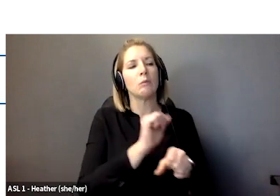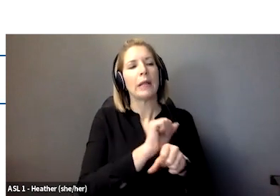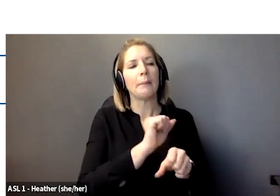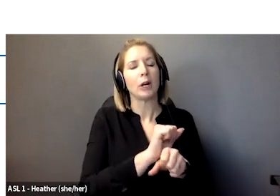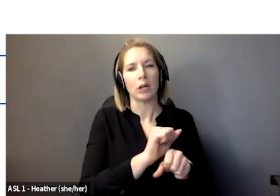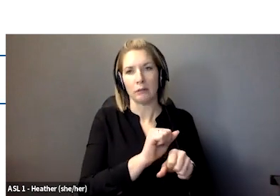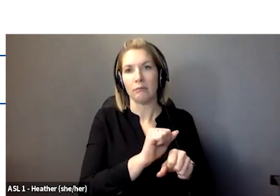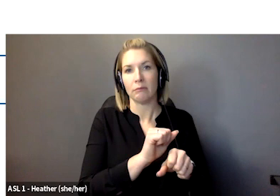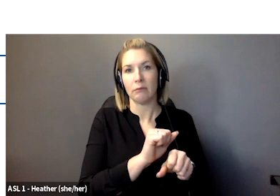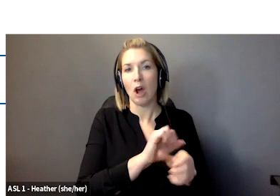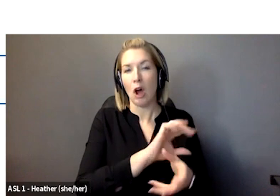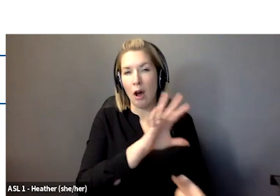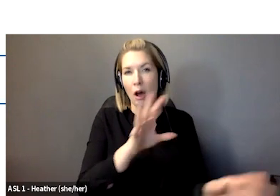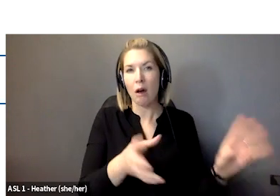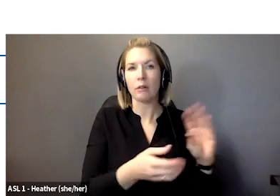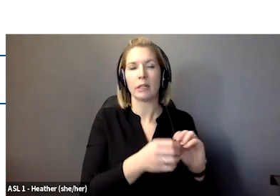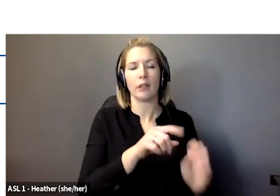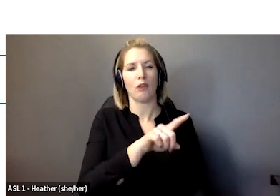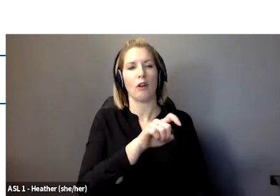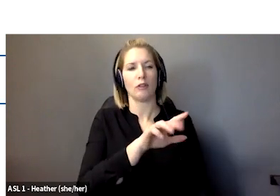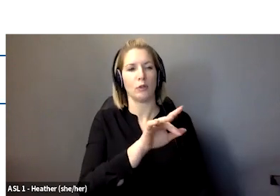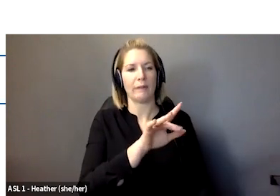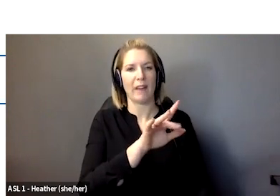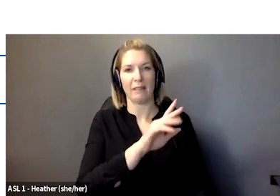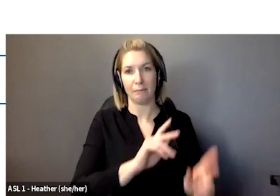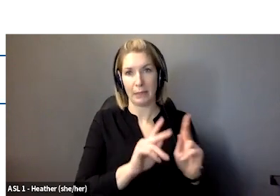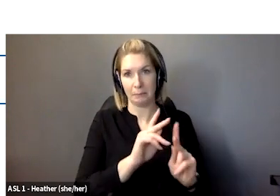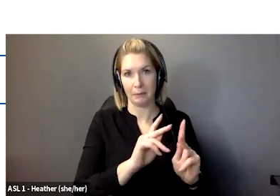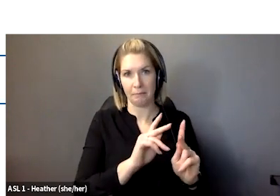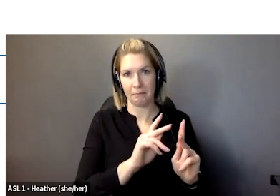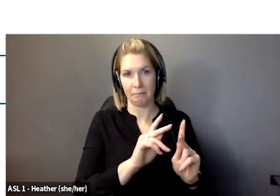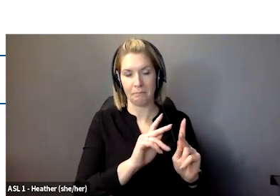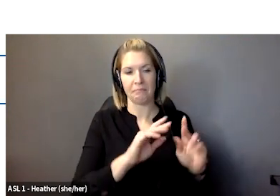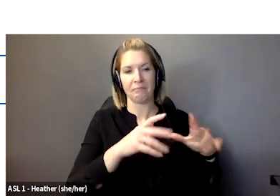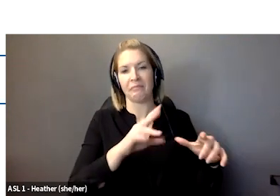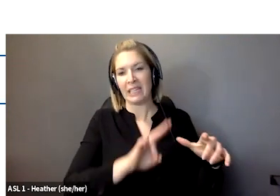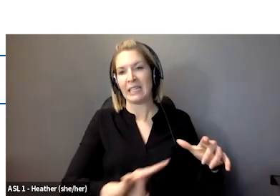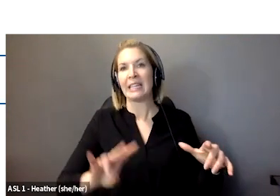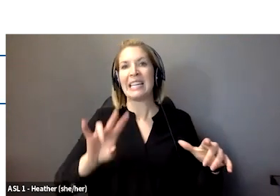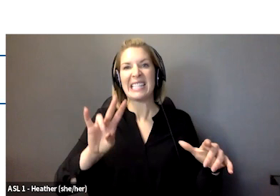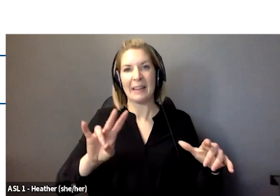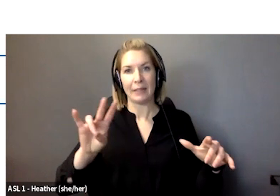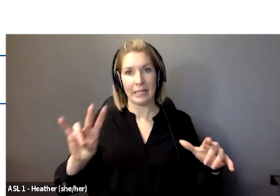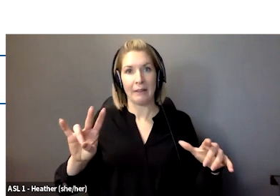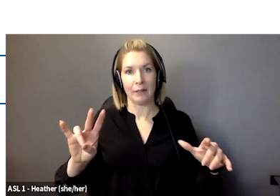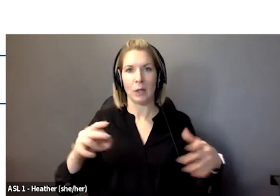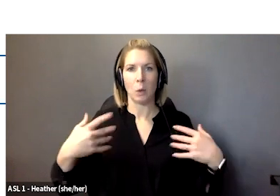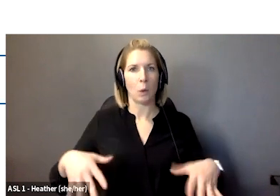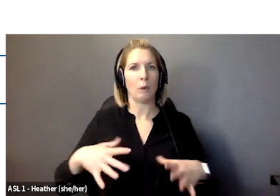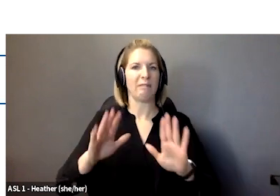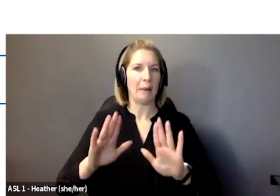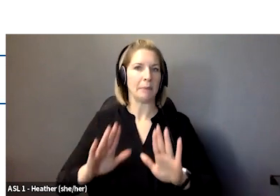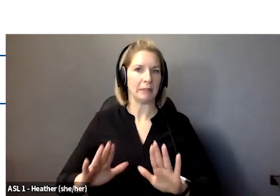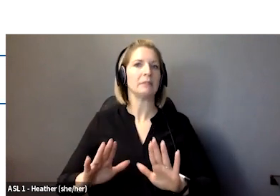we recruited 125 participants, out of whom 77 were key informants and 48 were young people with